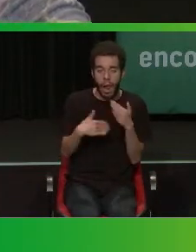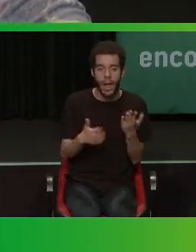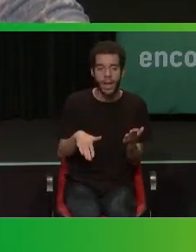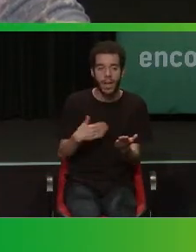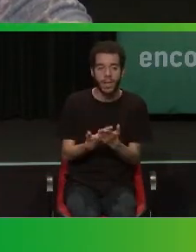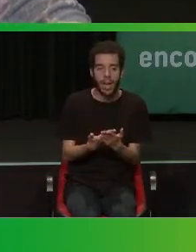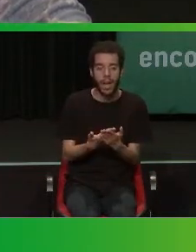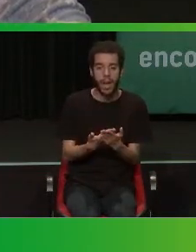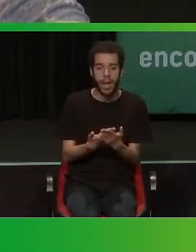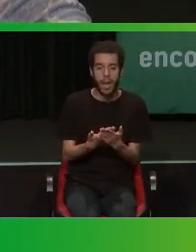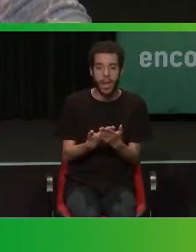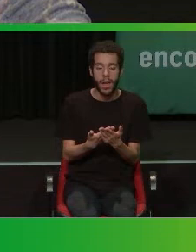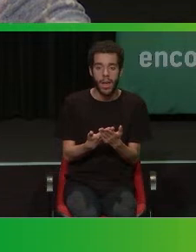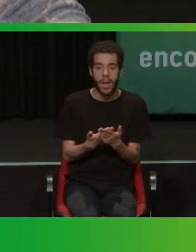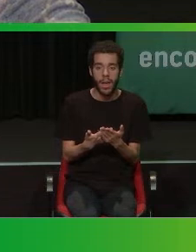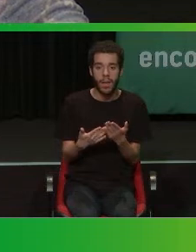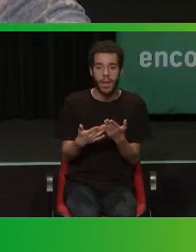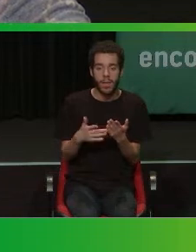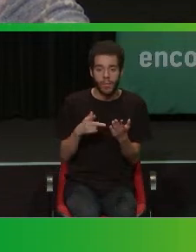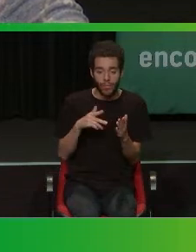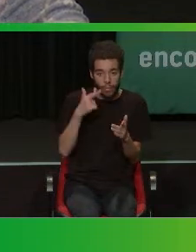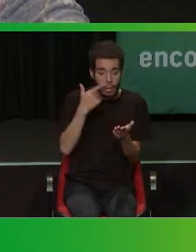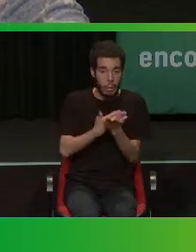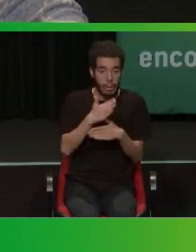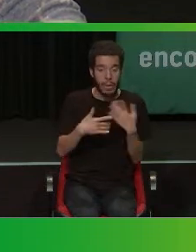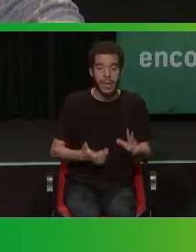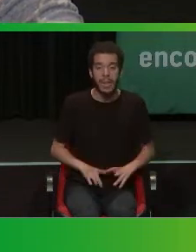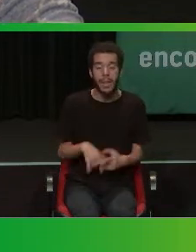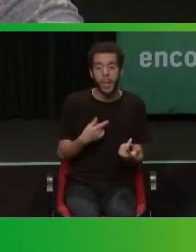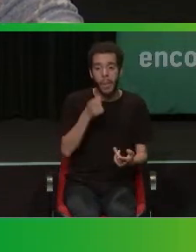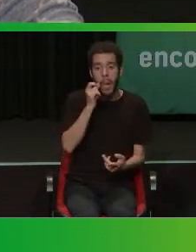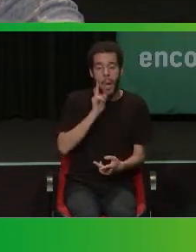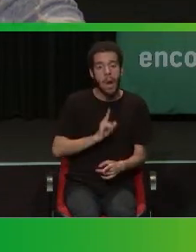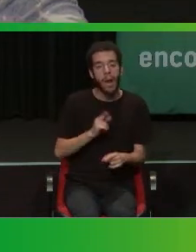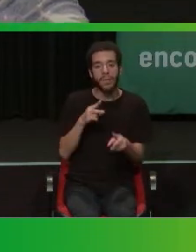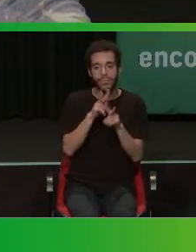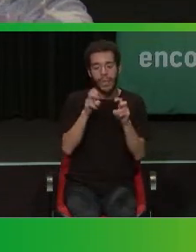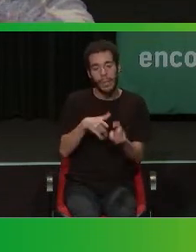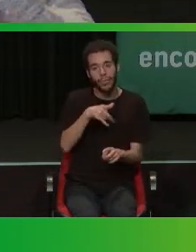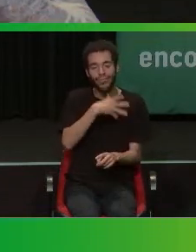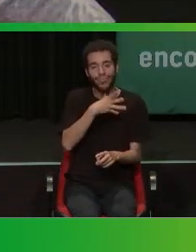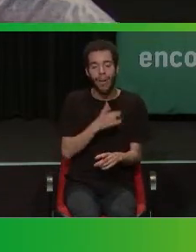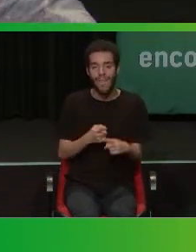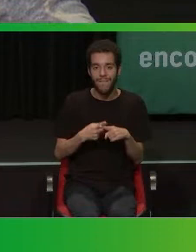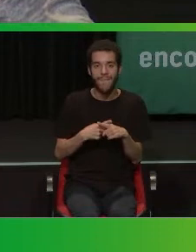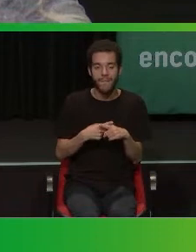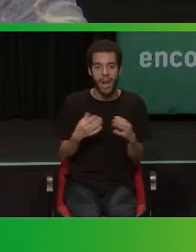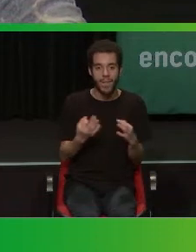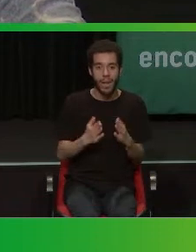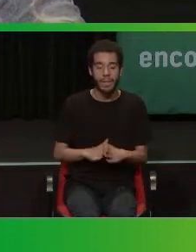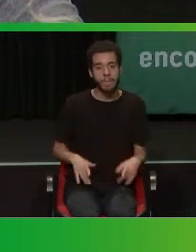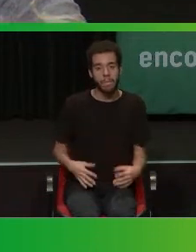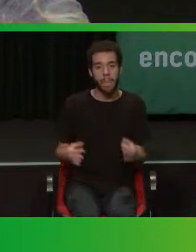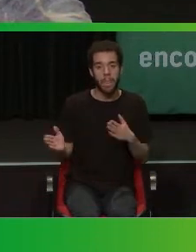and knowledge-based way. Thank you so much, Rebecca. It was very, very much interesting. We will continue now